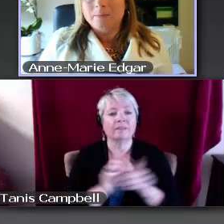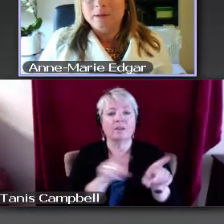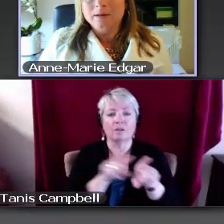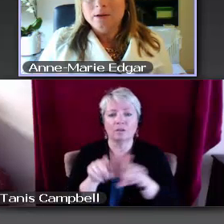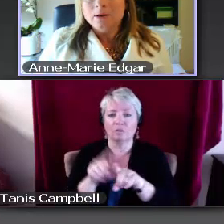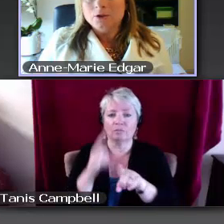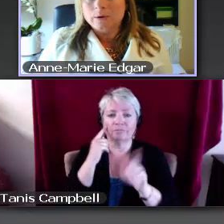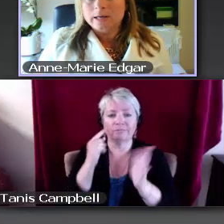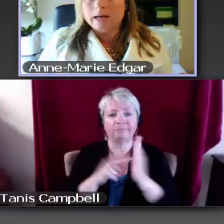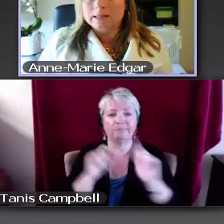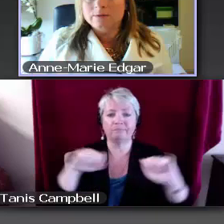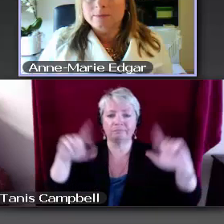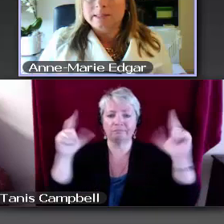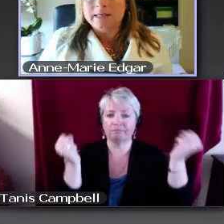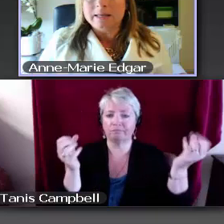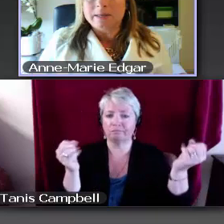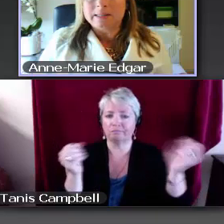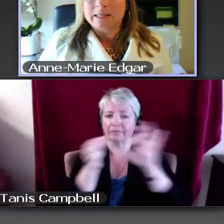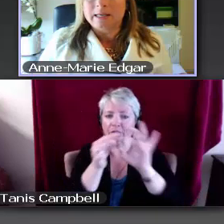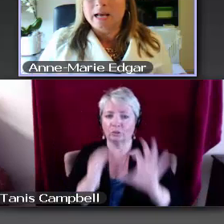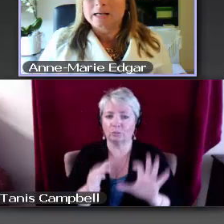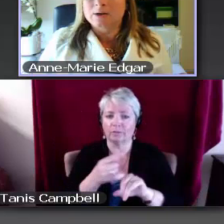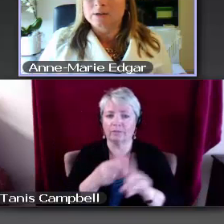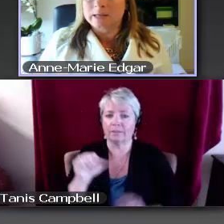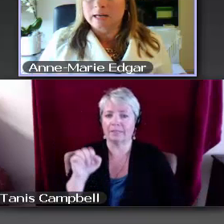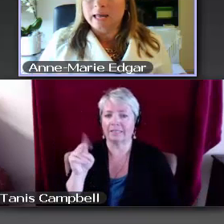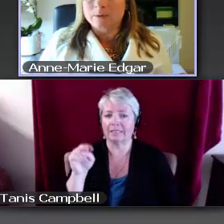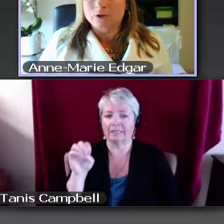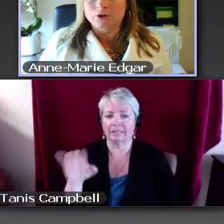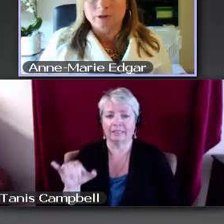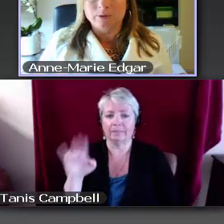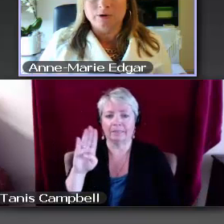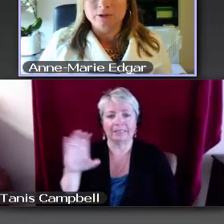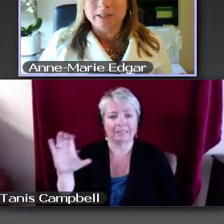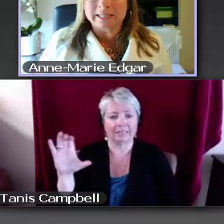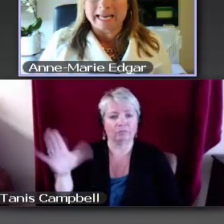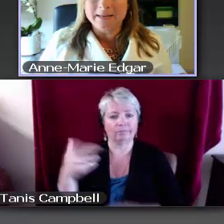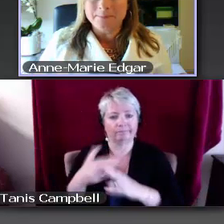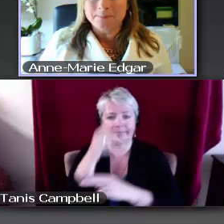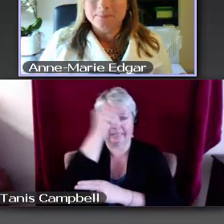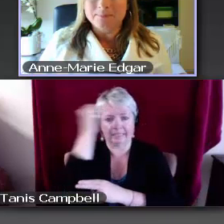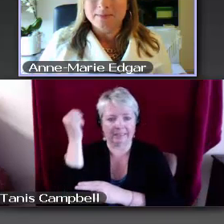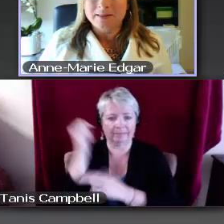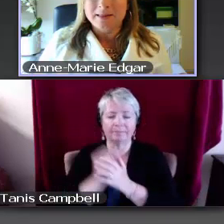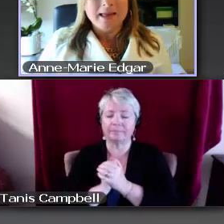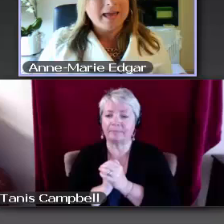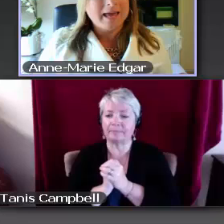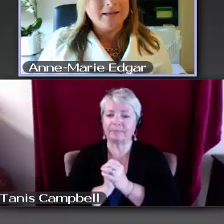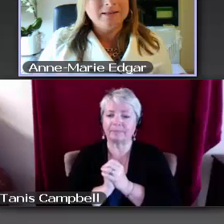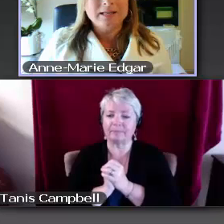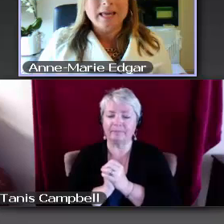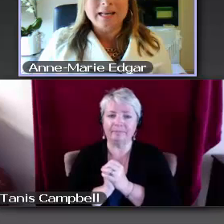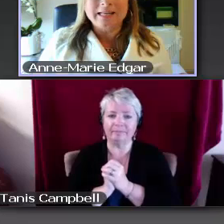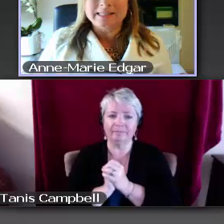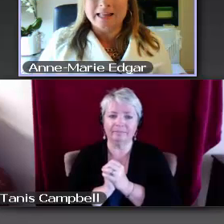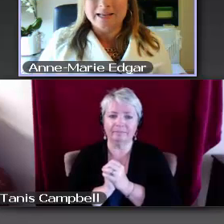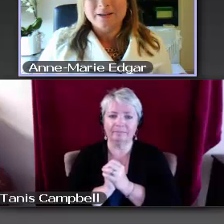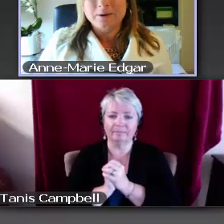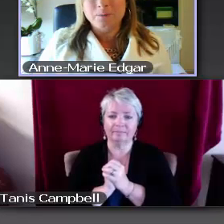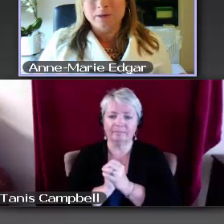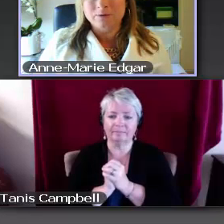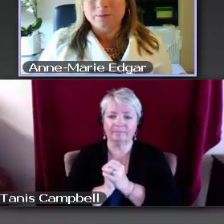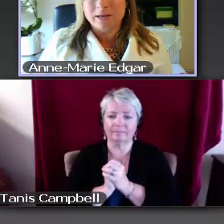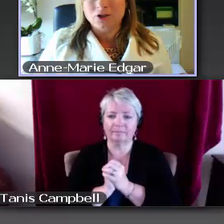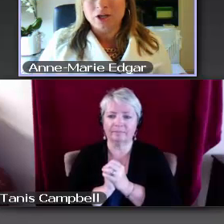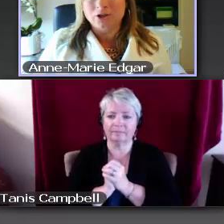Tanis Campbell joining us from Sydney, BC as our sign language interpreter today. And Kaylin